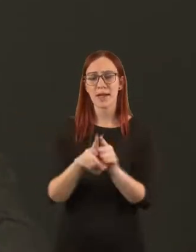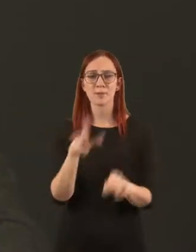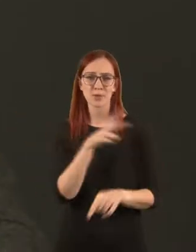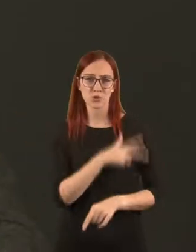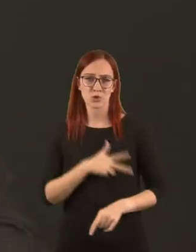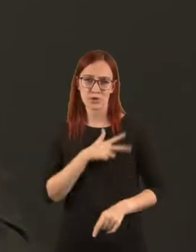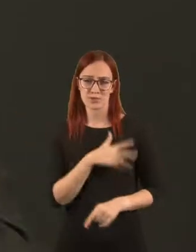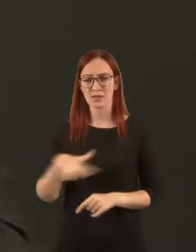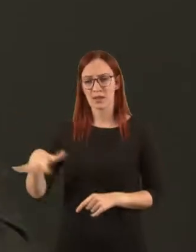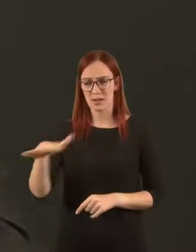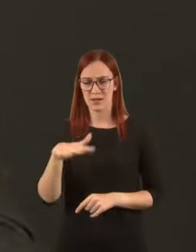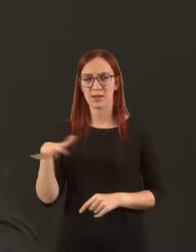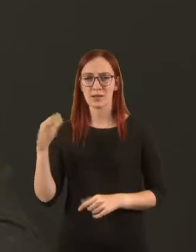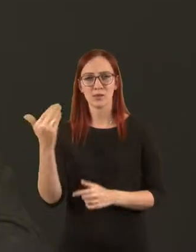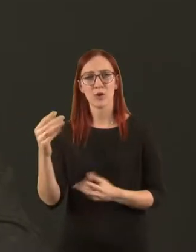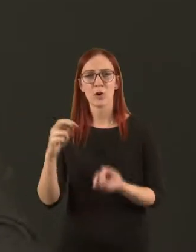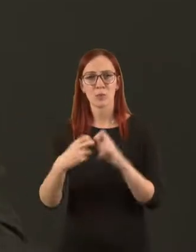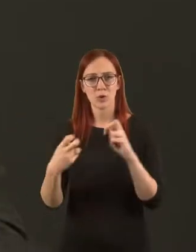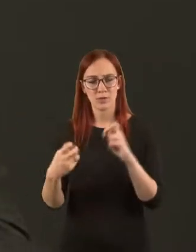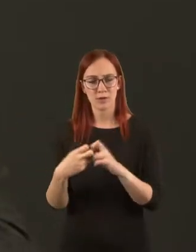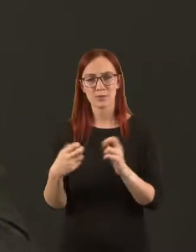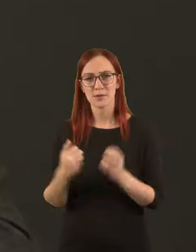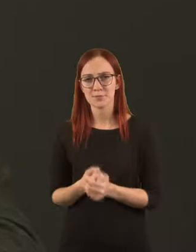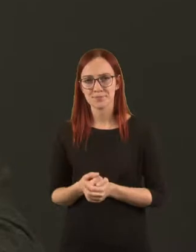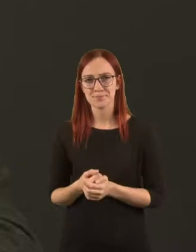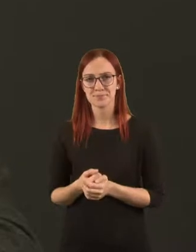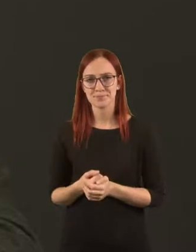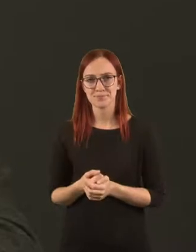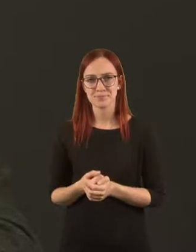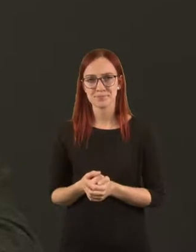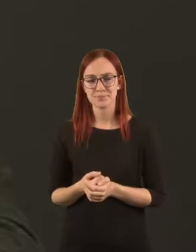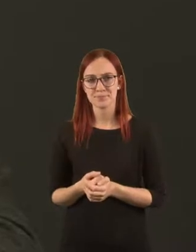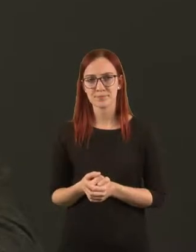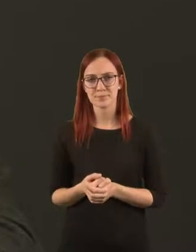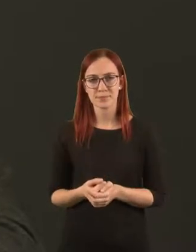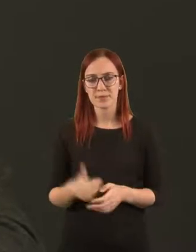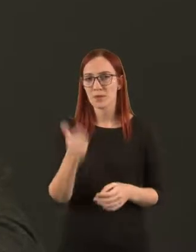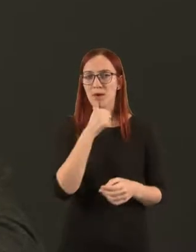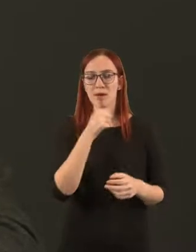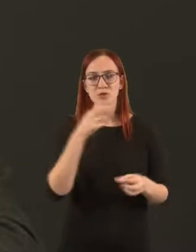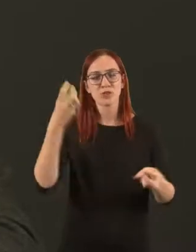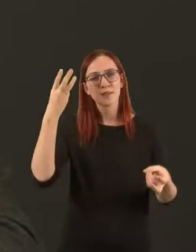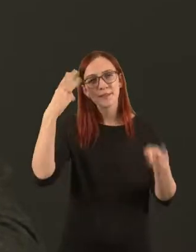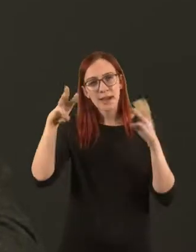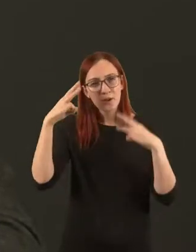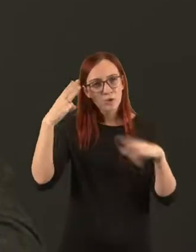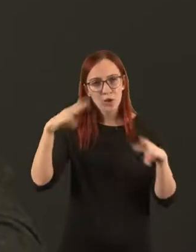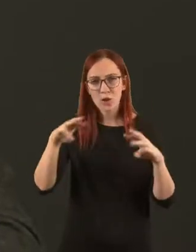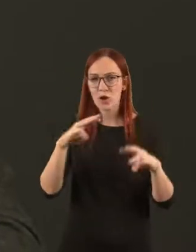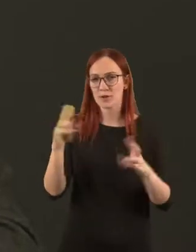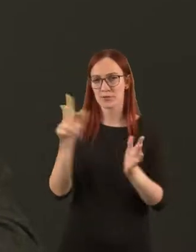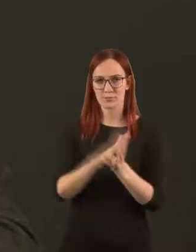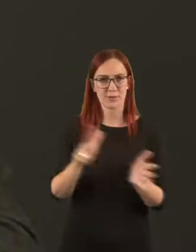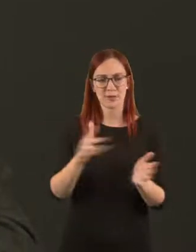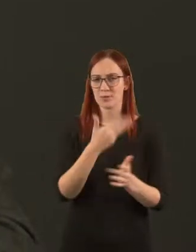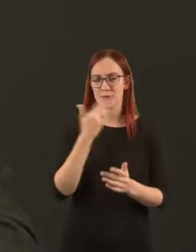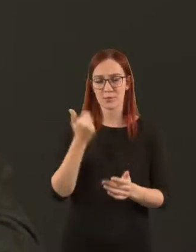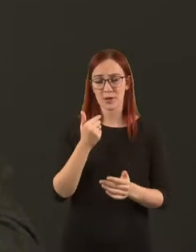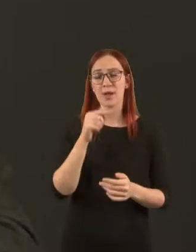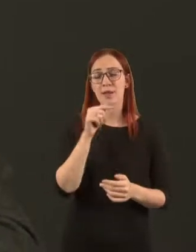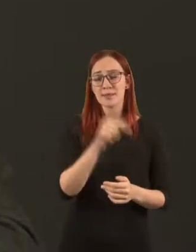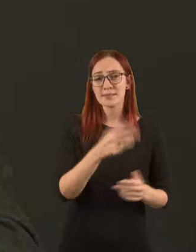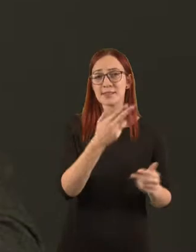climate change and climate change decision is a social problem. There are no